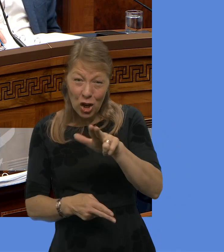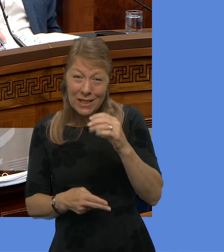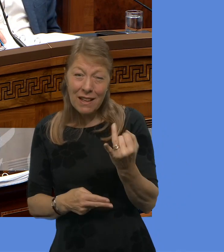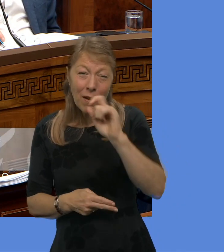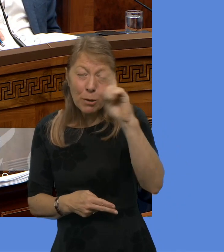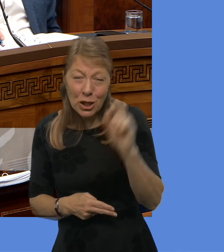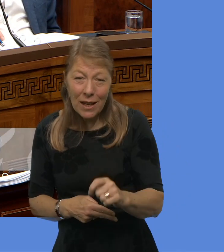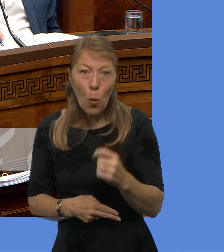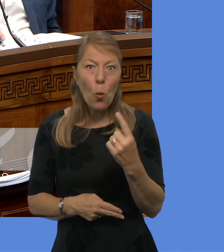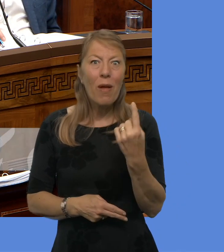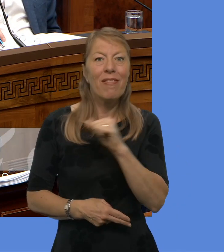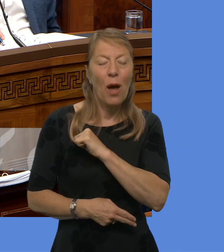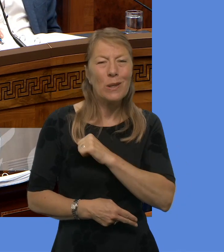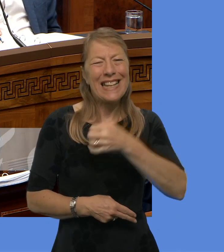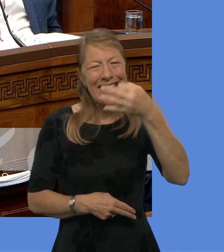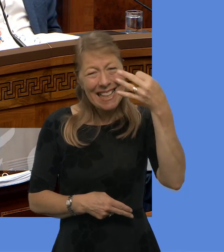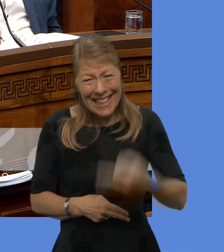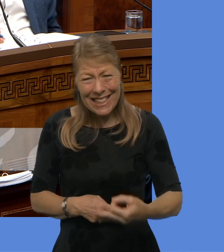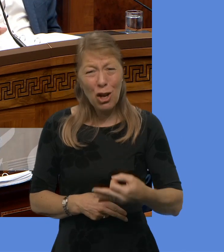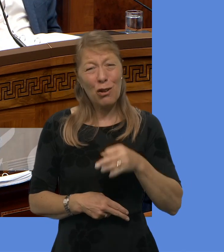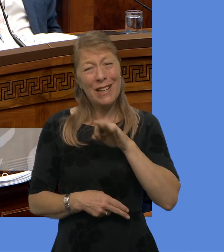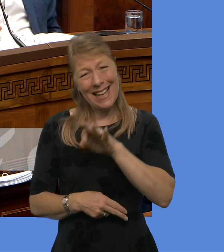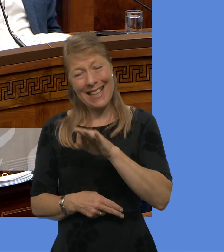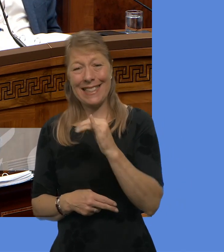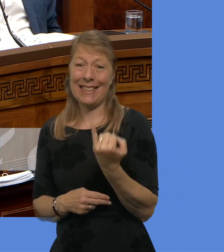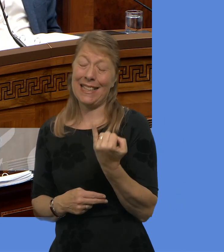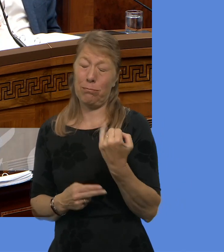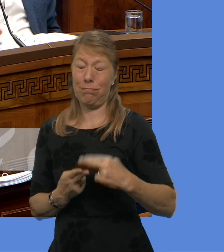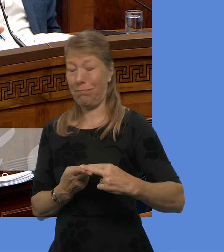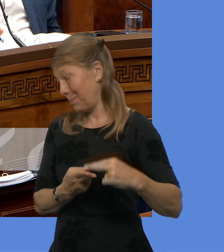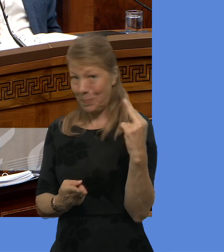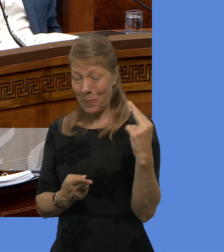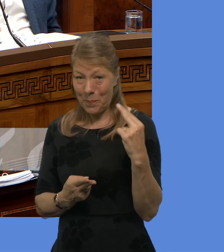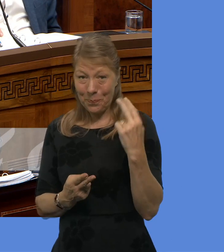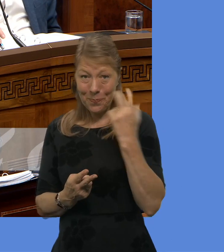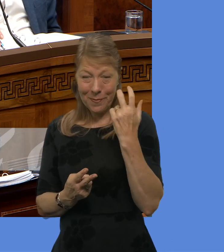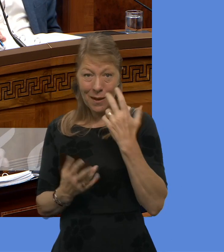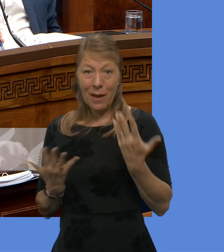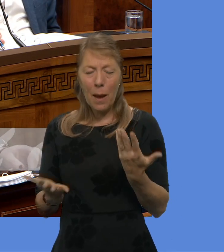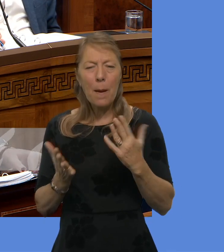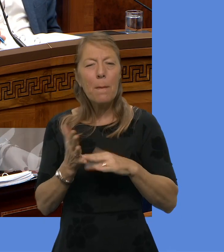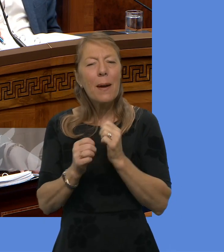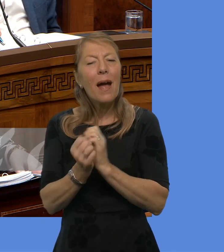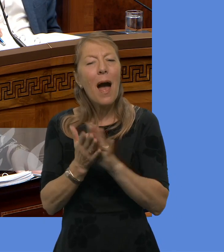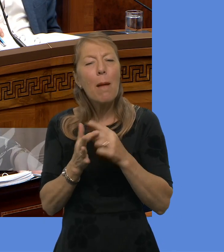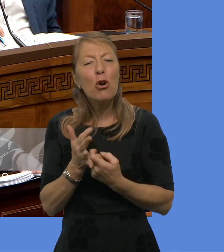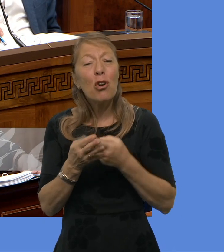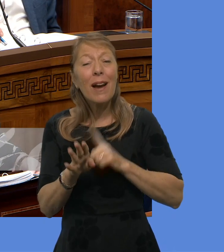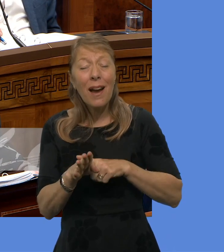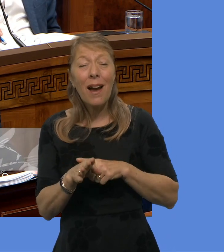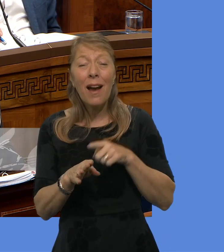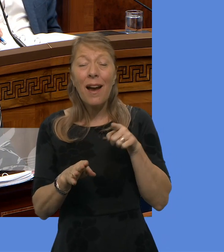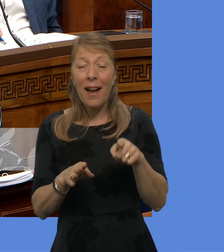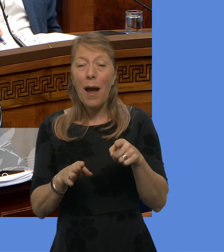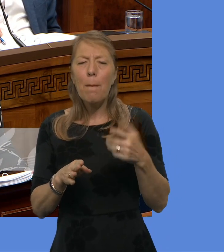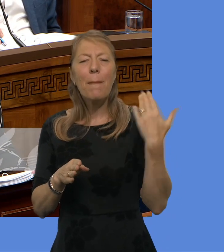to 1,886. At Maghaberry, as a result of the rise in population, the prison services reopened 2 of the 3 square houses,